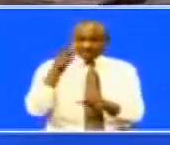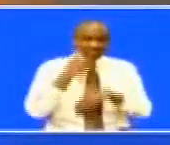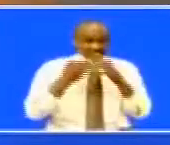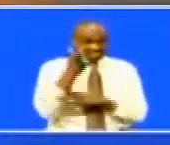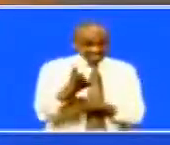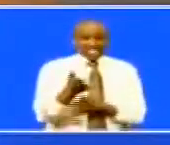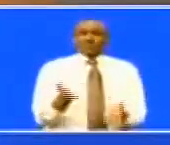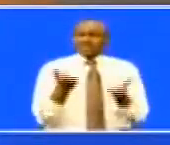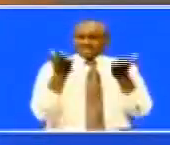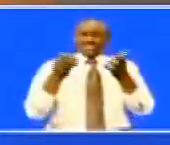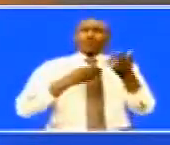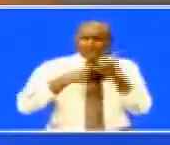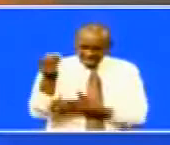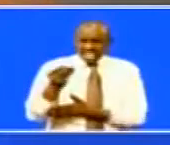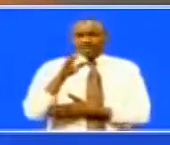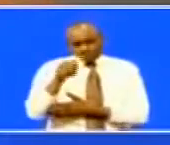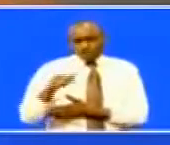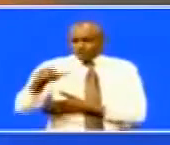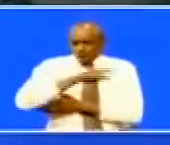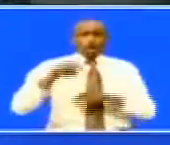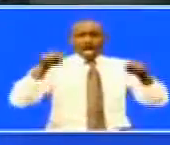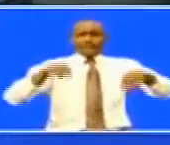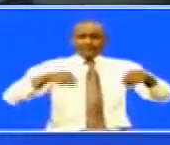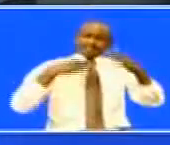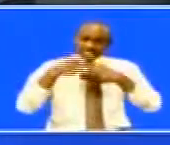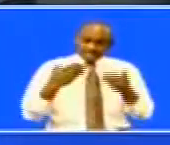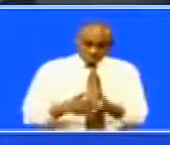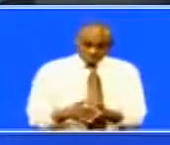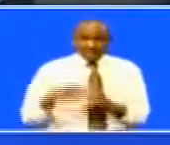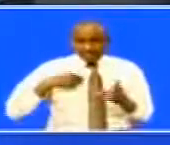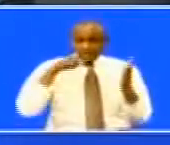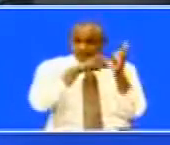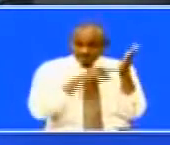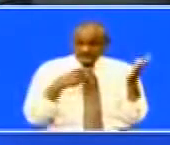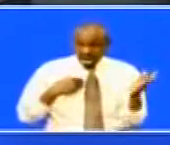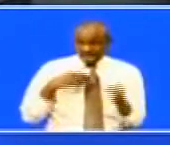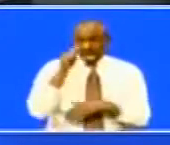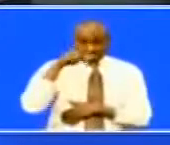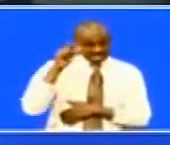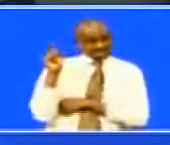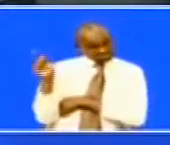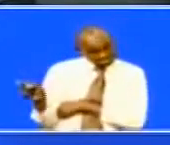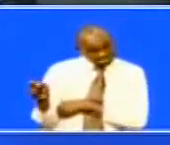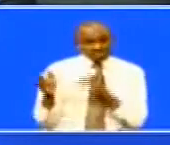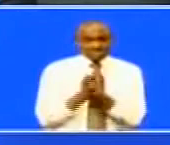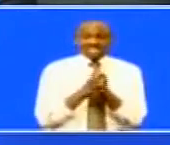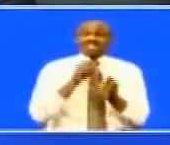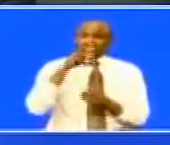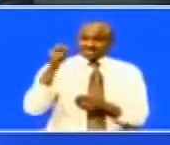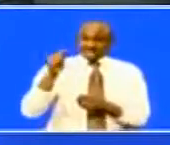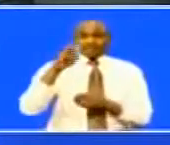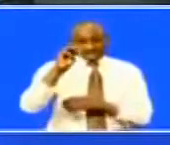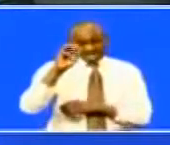project, to increase its procurement from the local market. Those shortlisted include Apex Steel Mill, Steel Makers